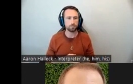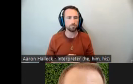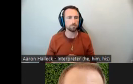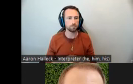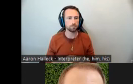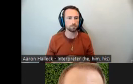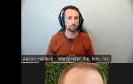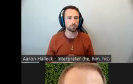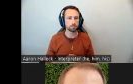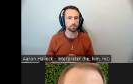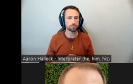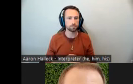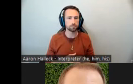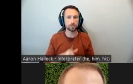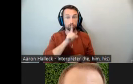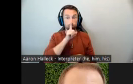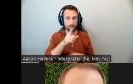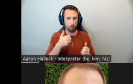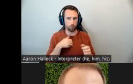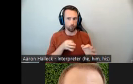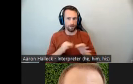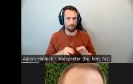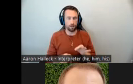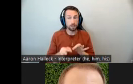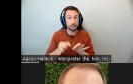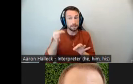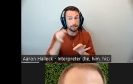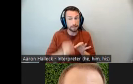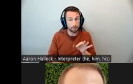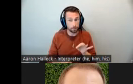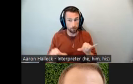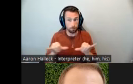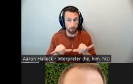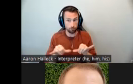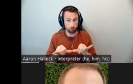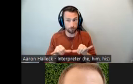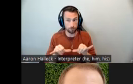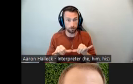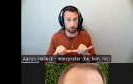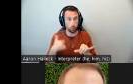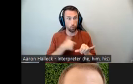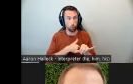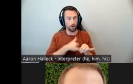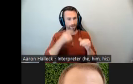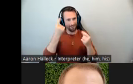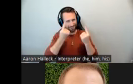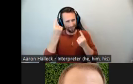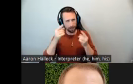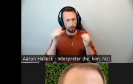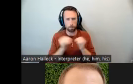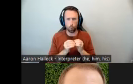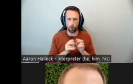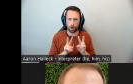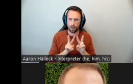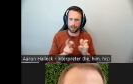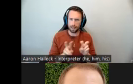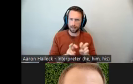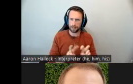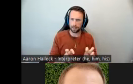to really define simple metrics so that we're really thinking analytically about, sort of what impact we